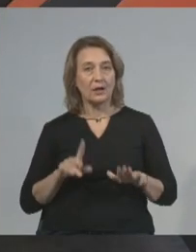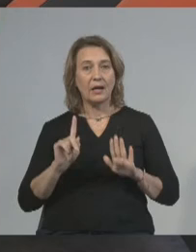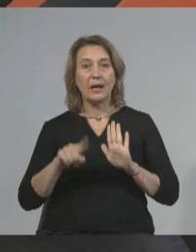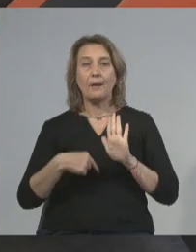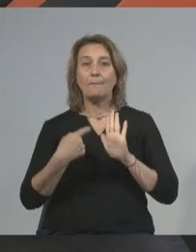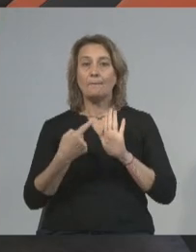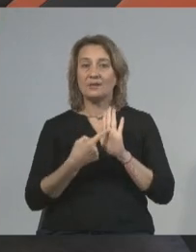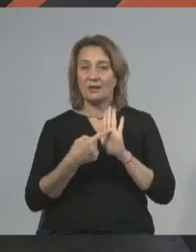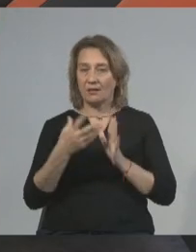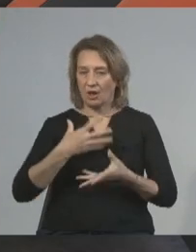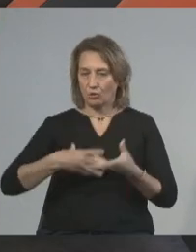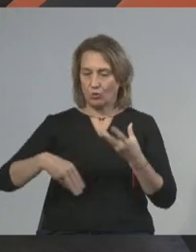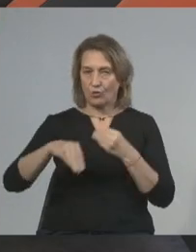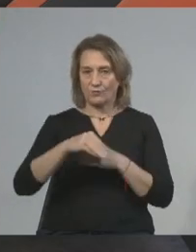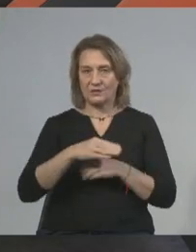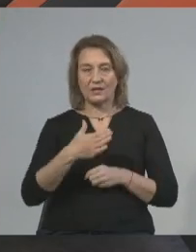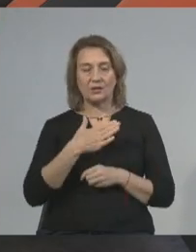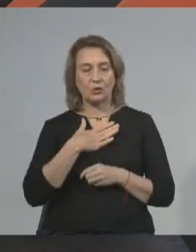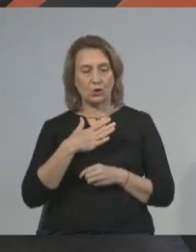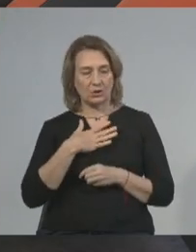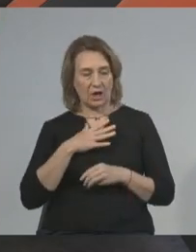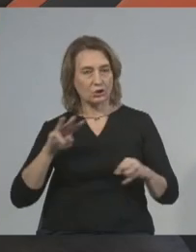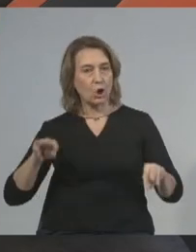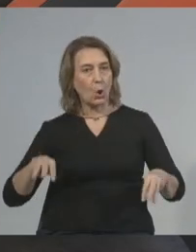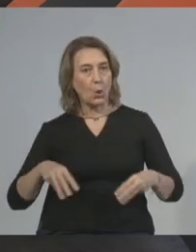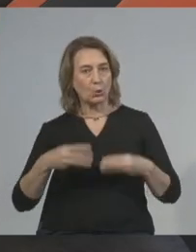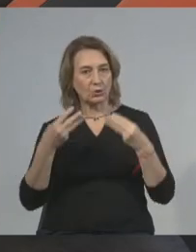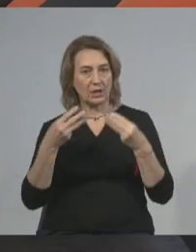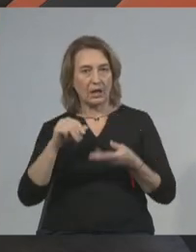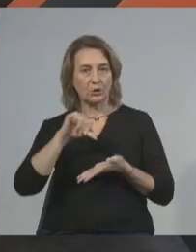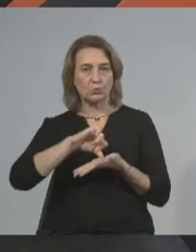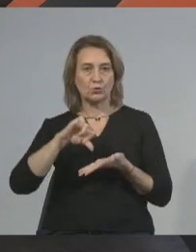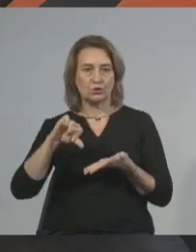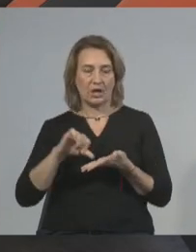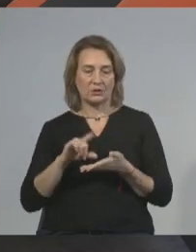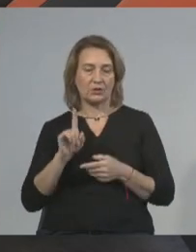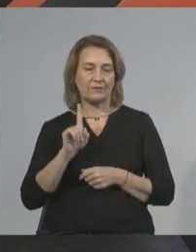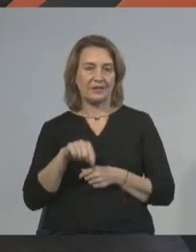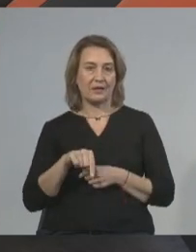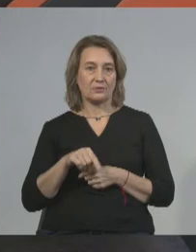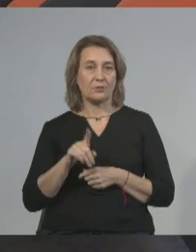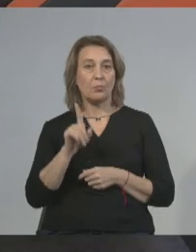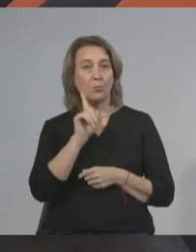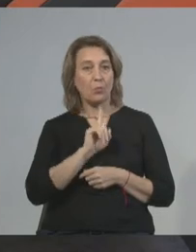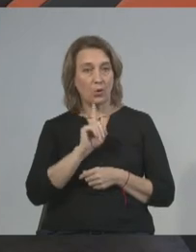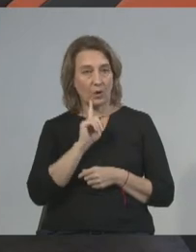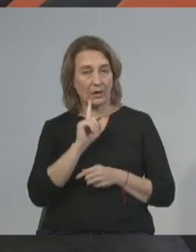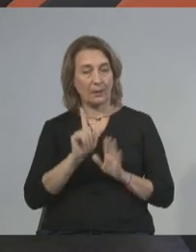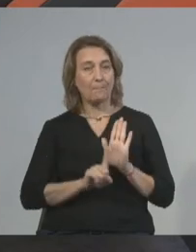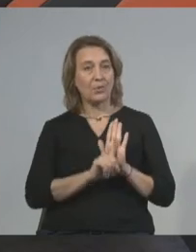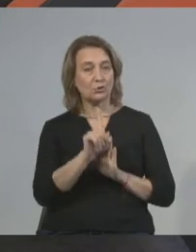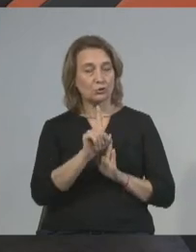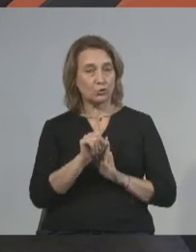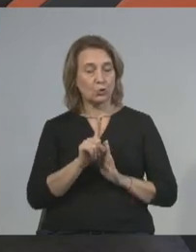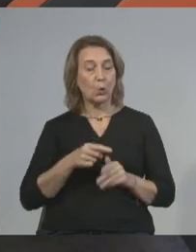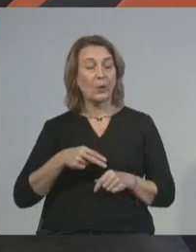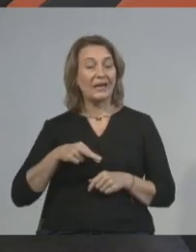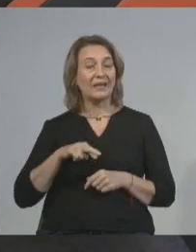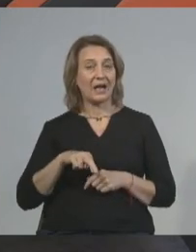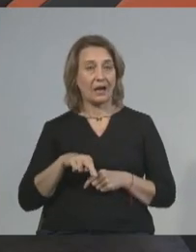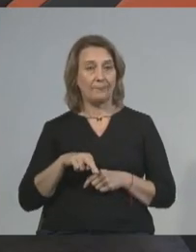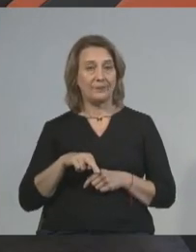solutions so i have this question to all of you and including our online participants let me start